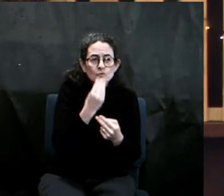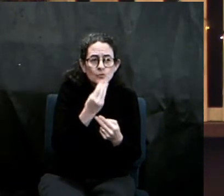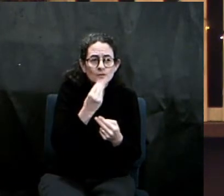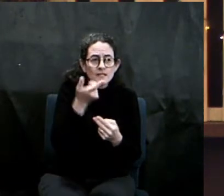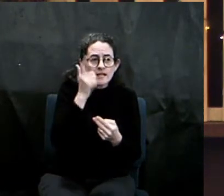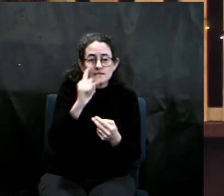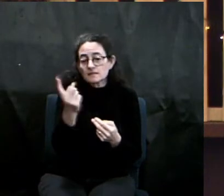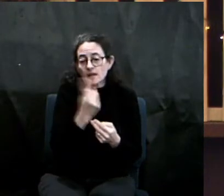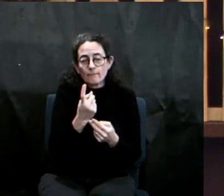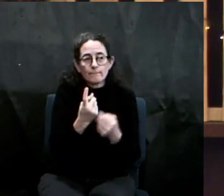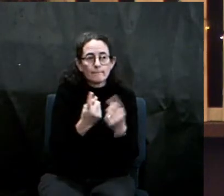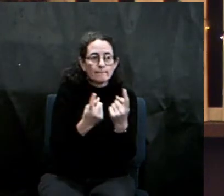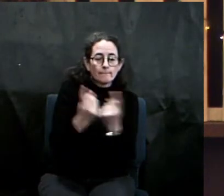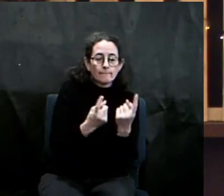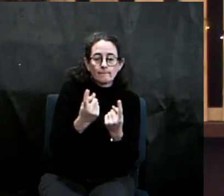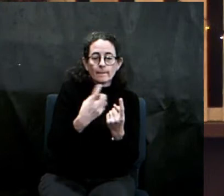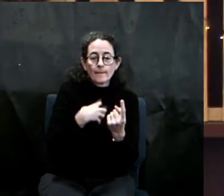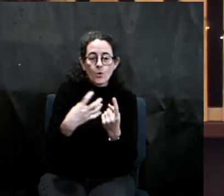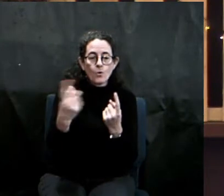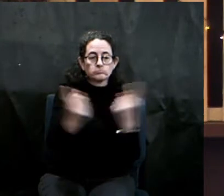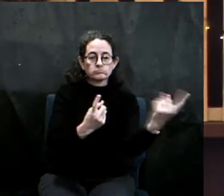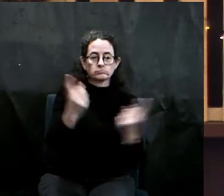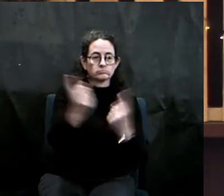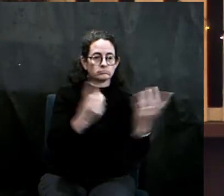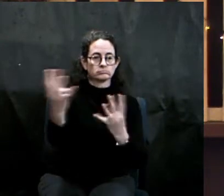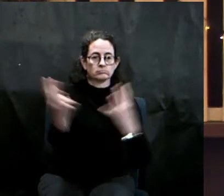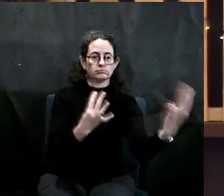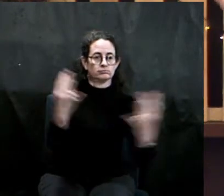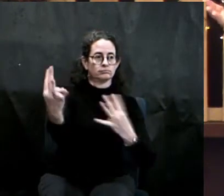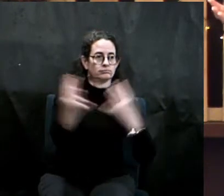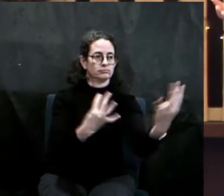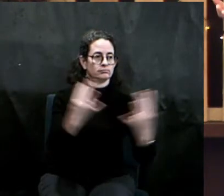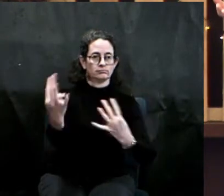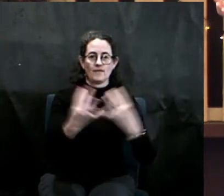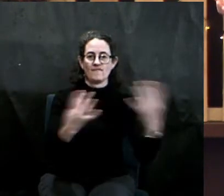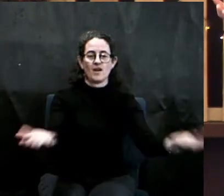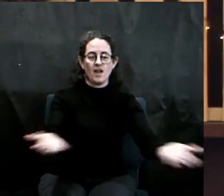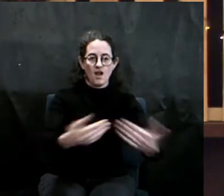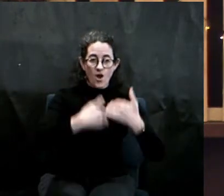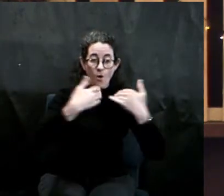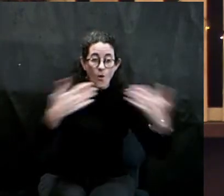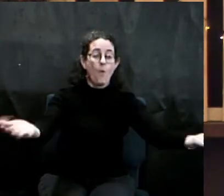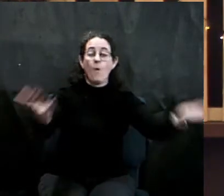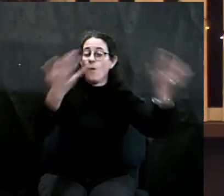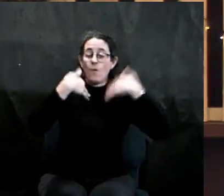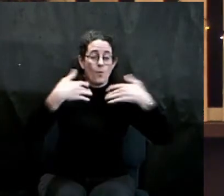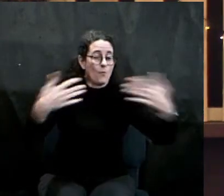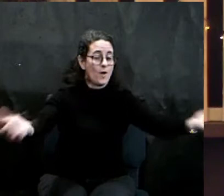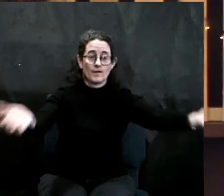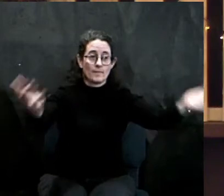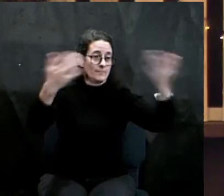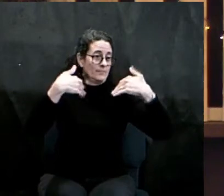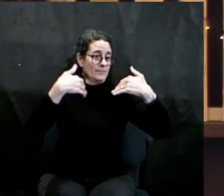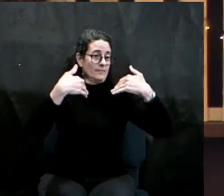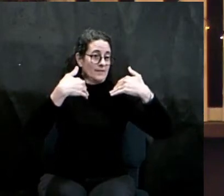Then he speaks to more Jews. And then finally, he welcomes all who will come to him. And he tells